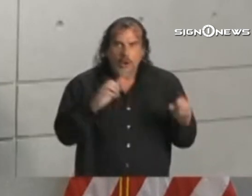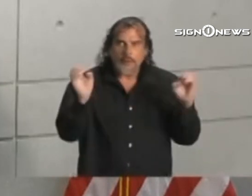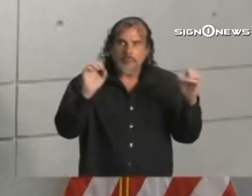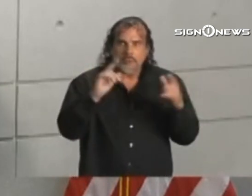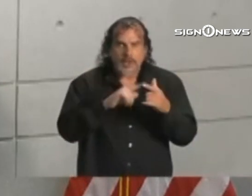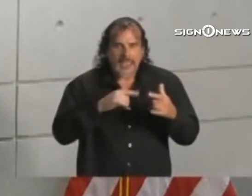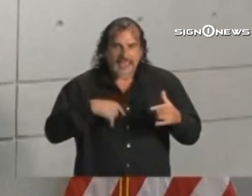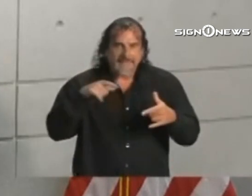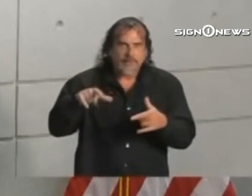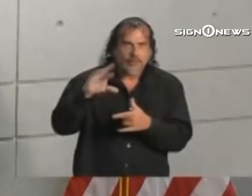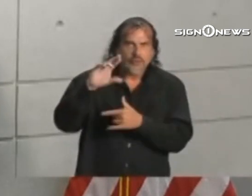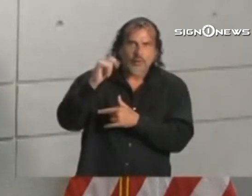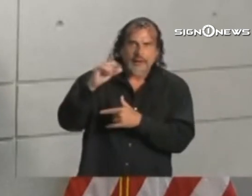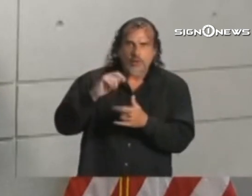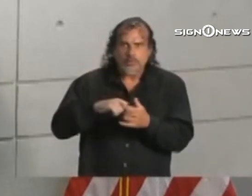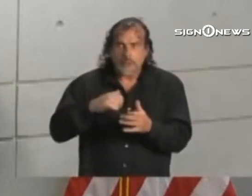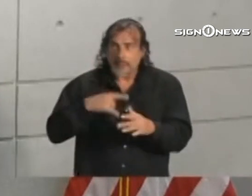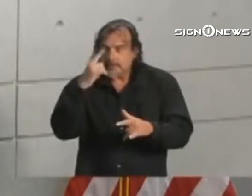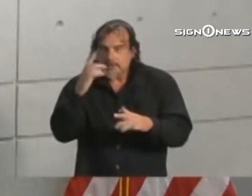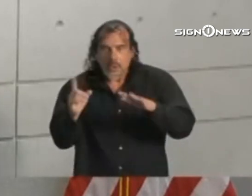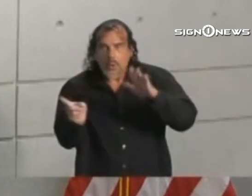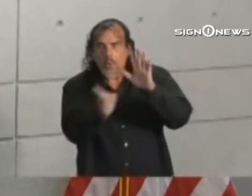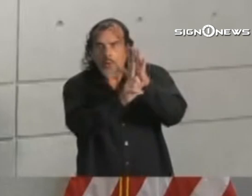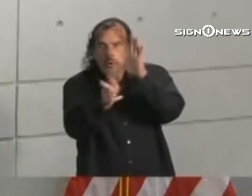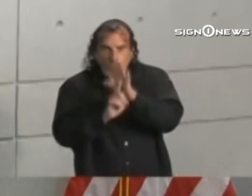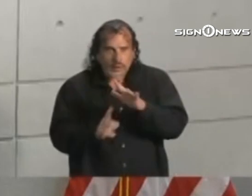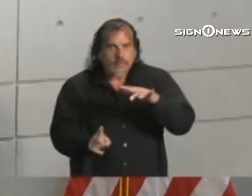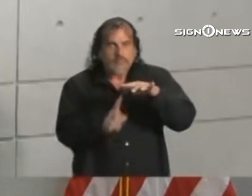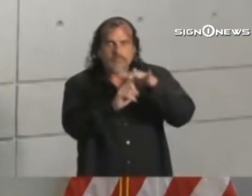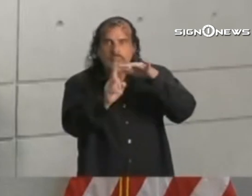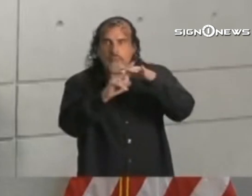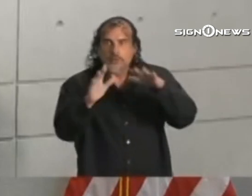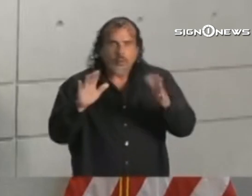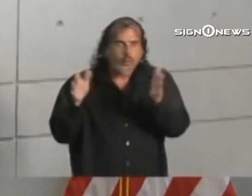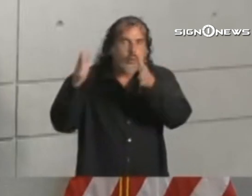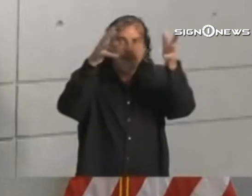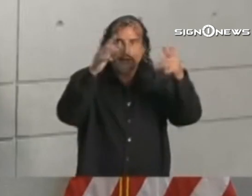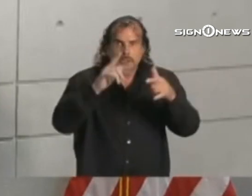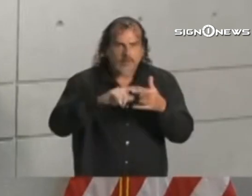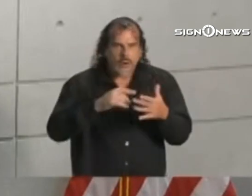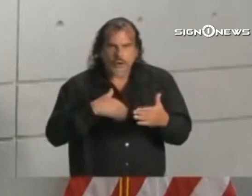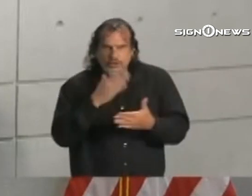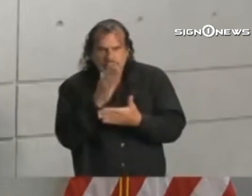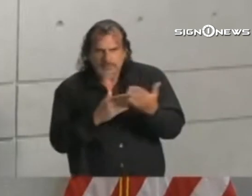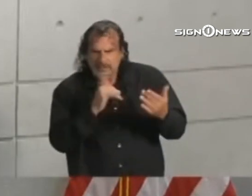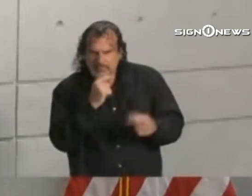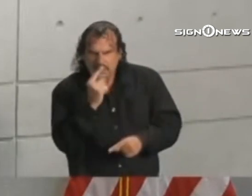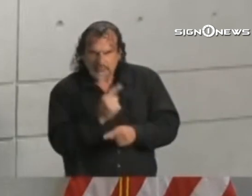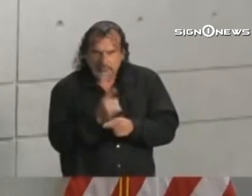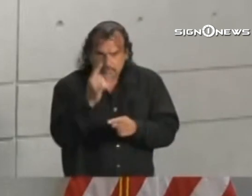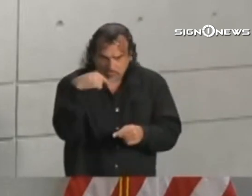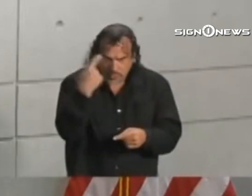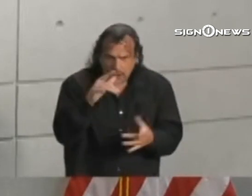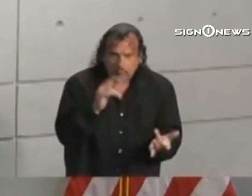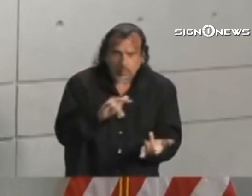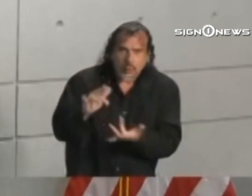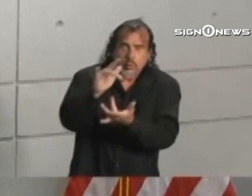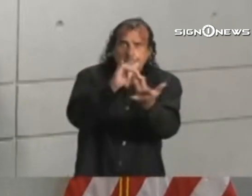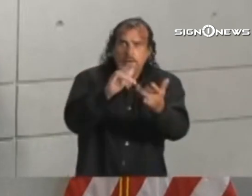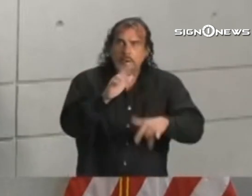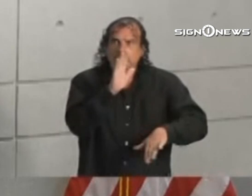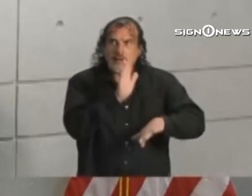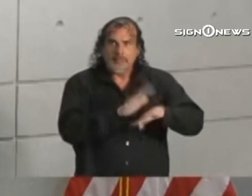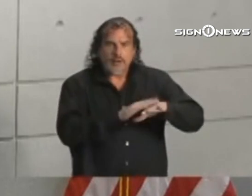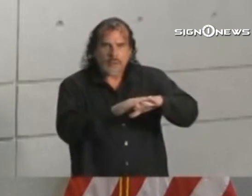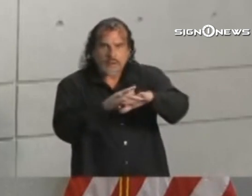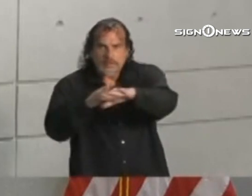radios. So whenever they see alerts that pop up, or wind alerts, or an anomaly that would indicate a tornadic threat, they will put